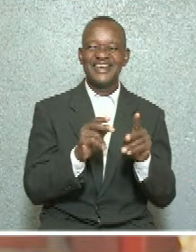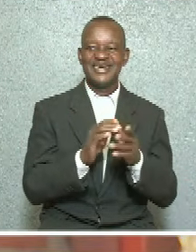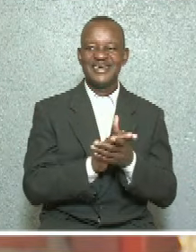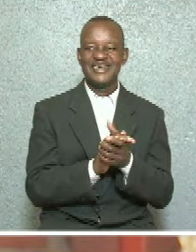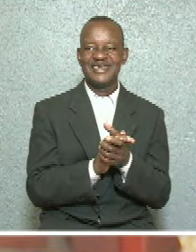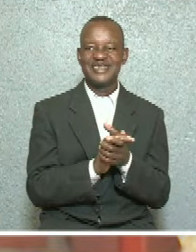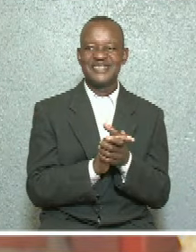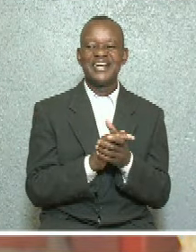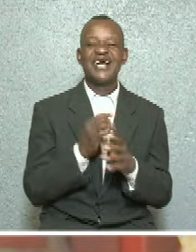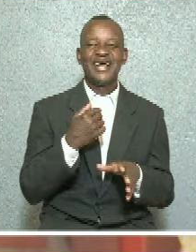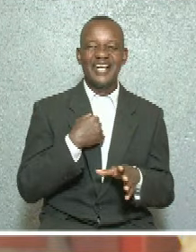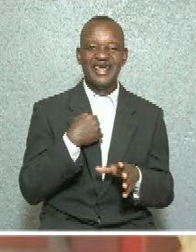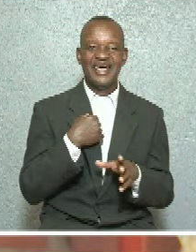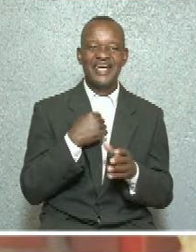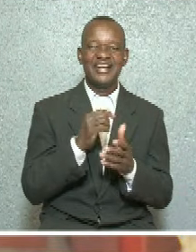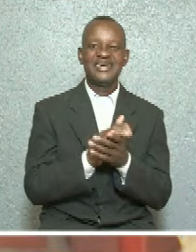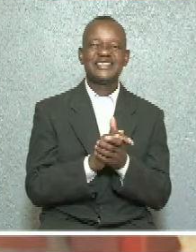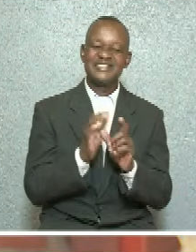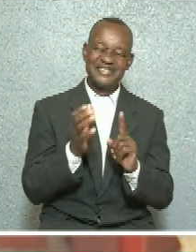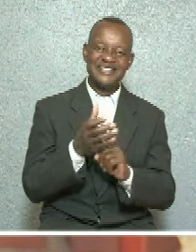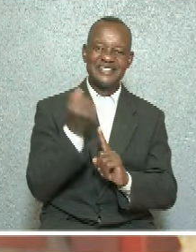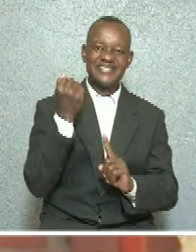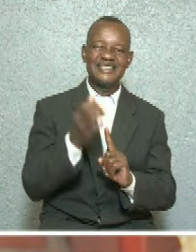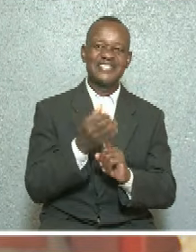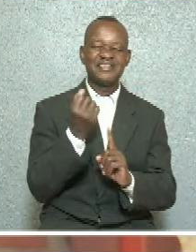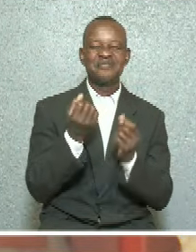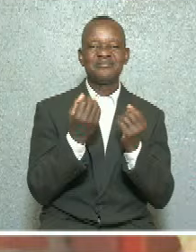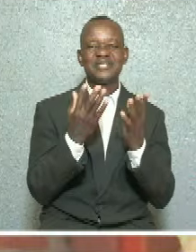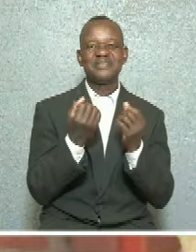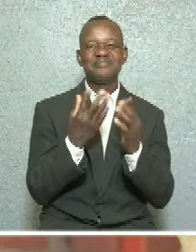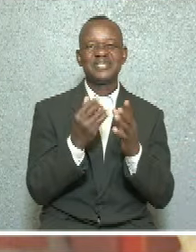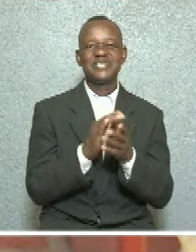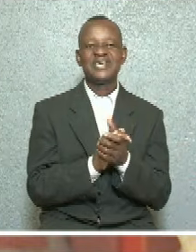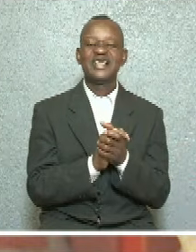of achievements in the sporting industry. I